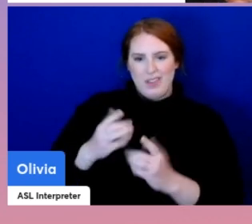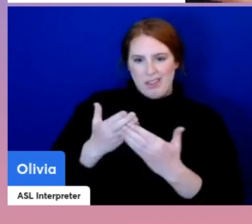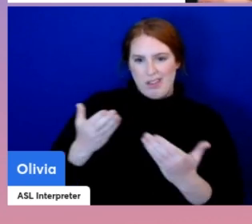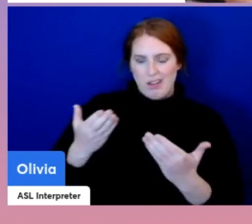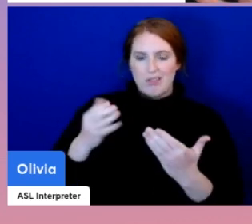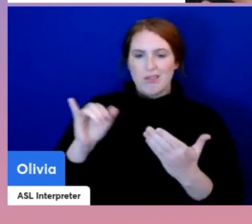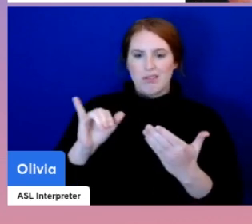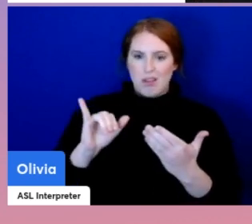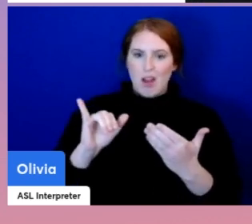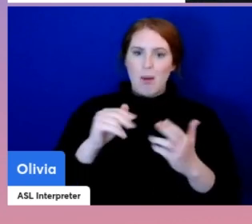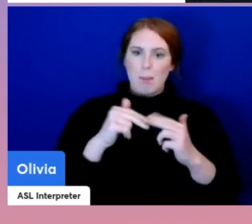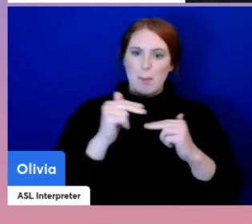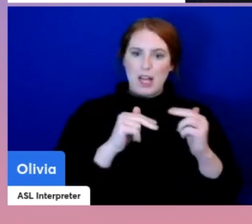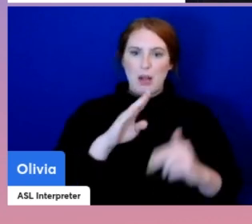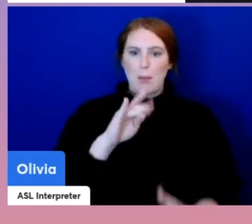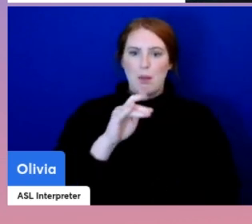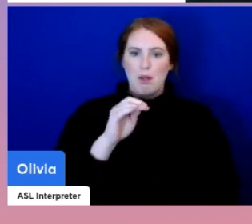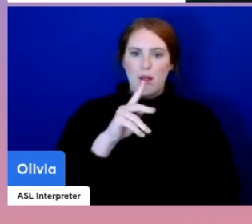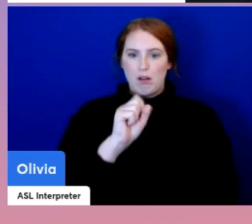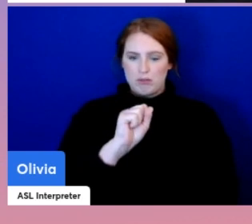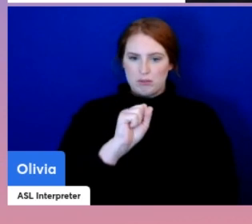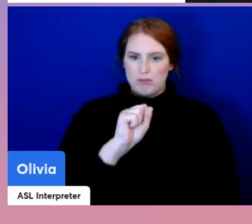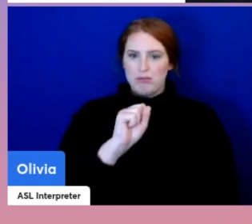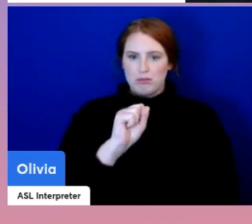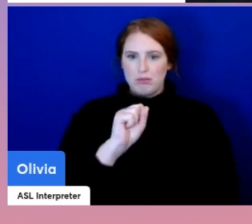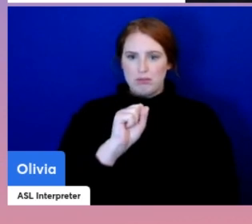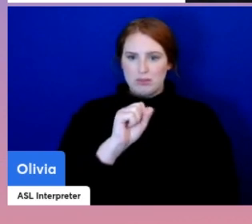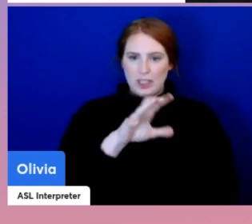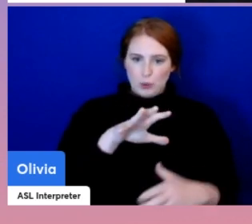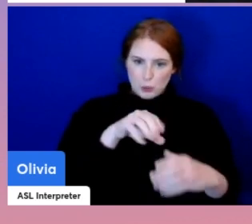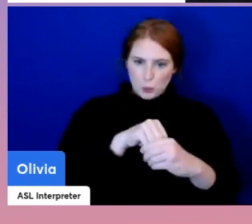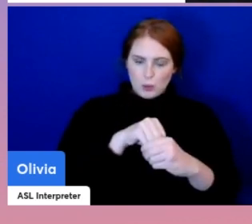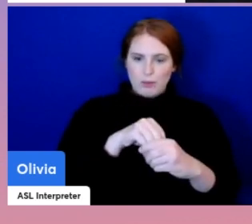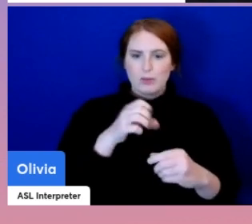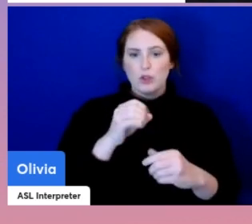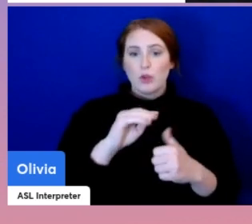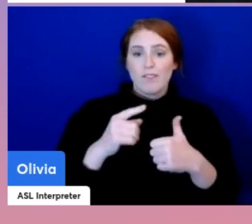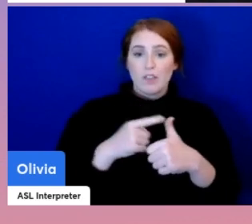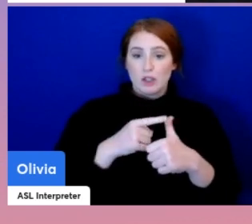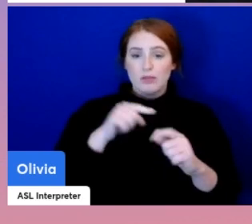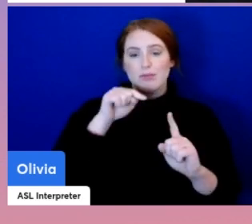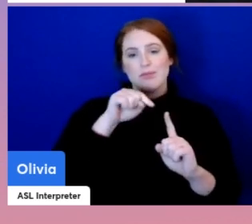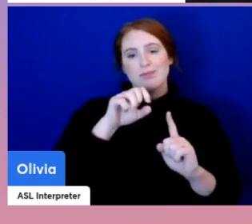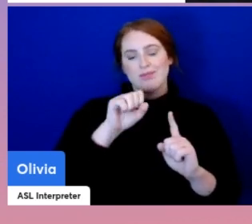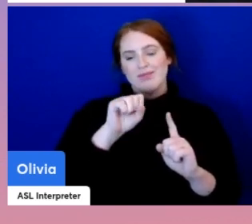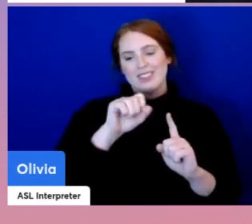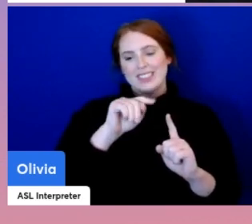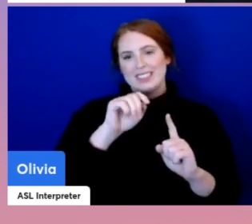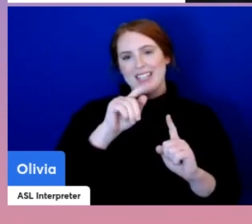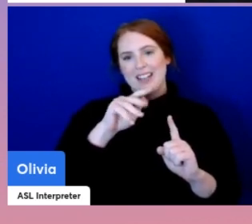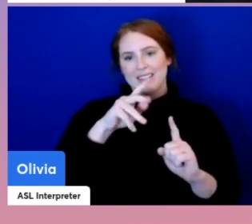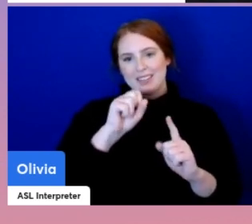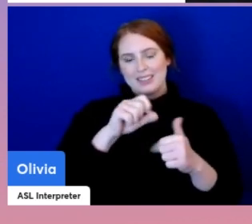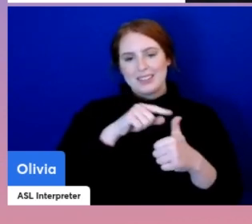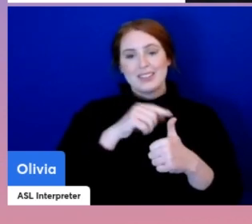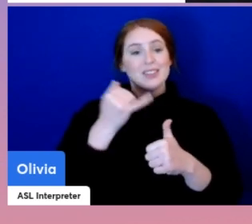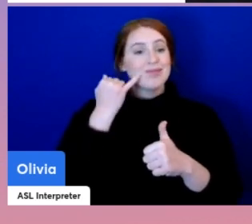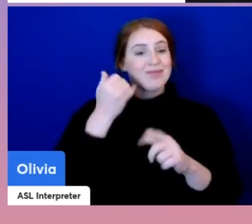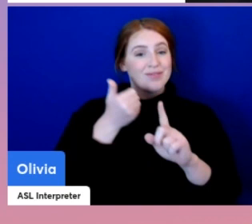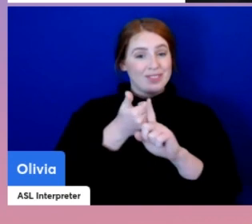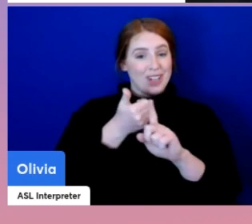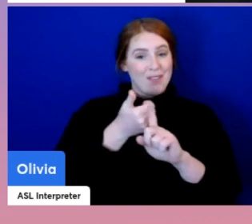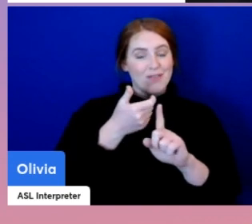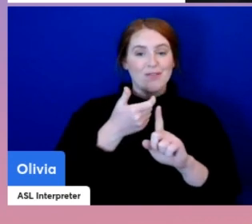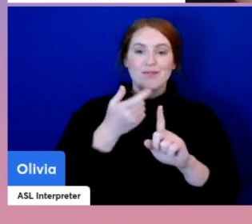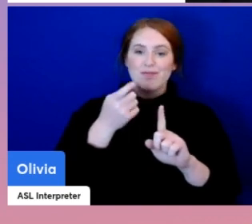infrastructure configurations are built out of. First up, we have stacks. And if you're coming from stock Terraform land, this